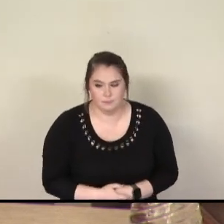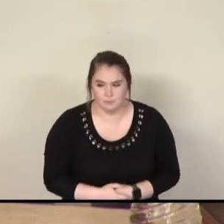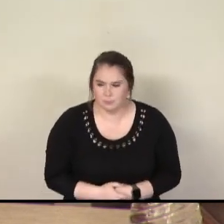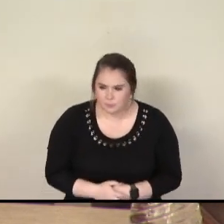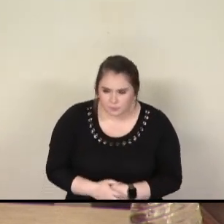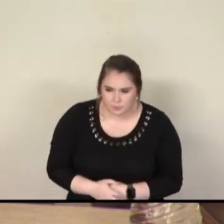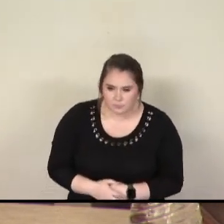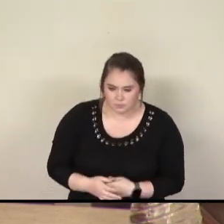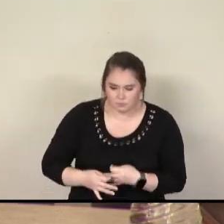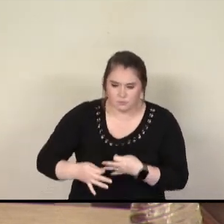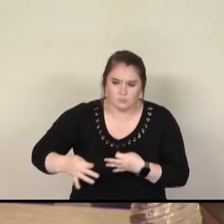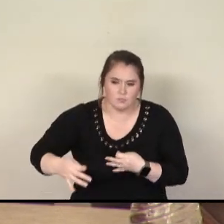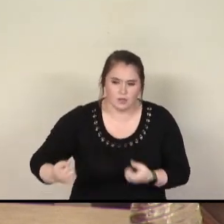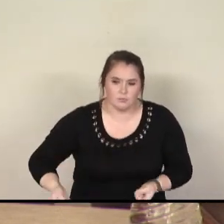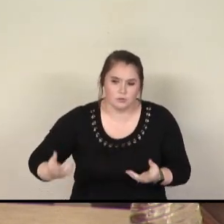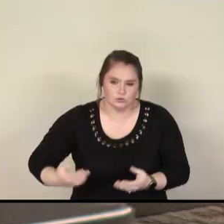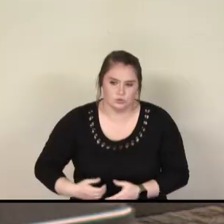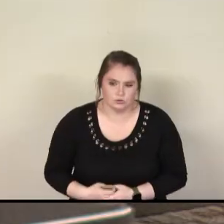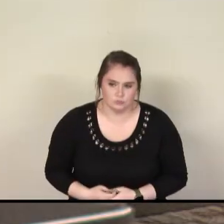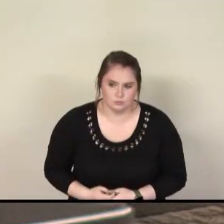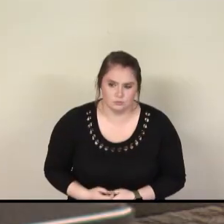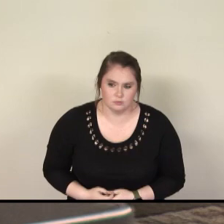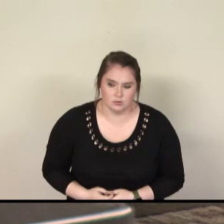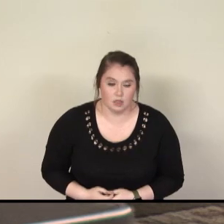And how long was the delay?